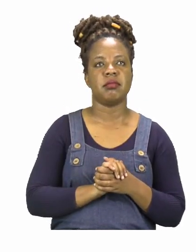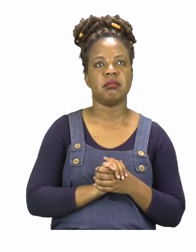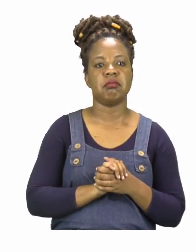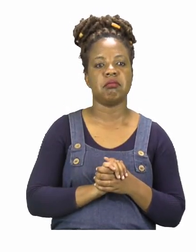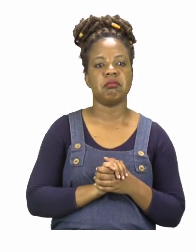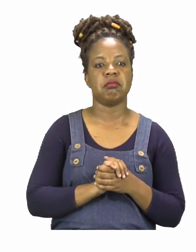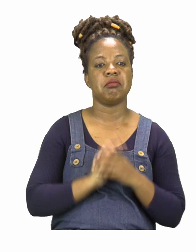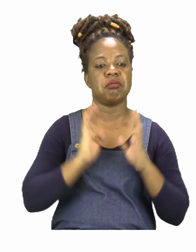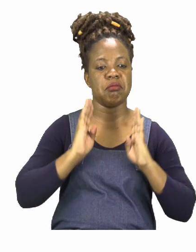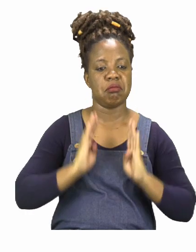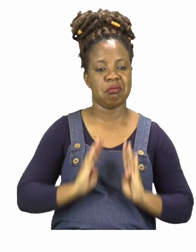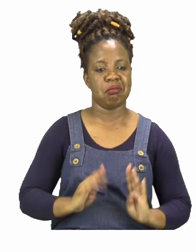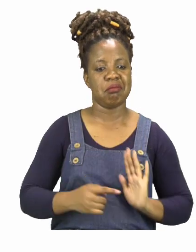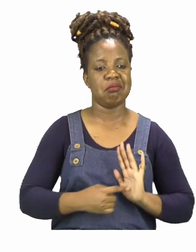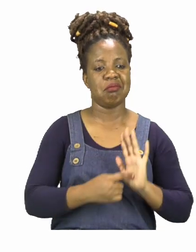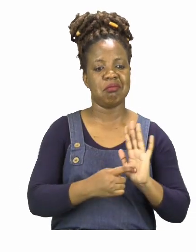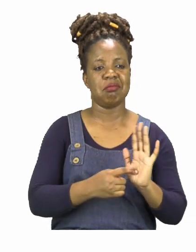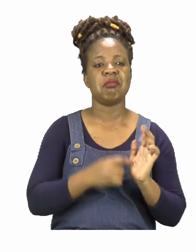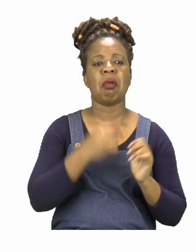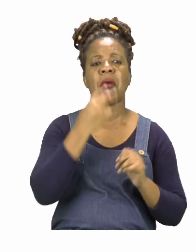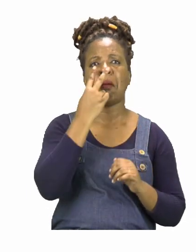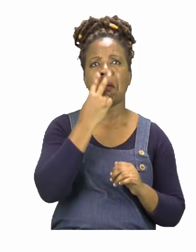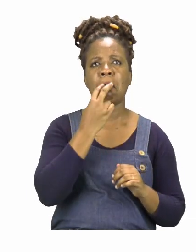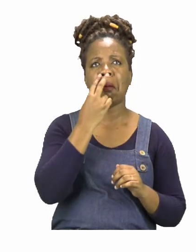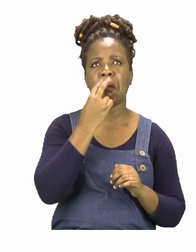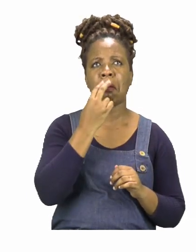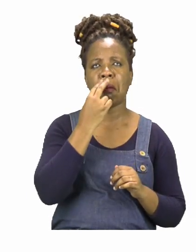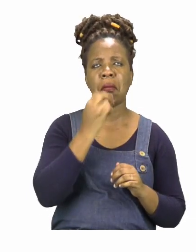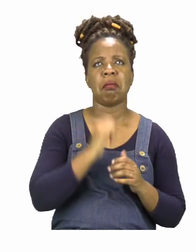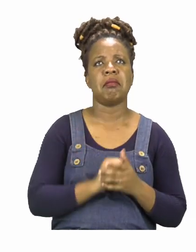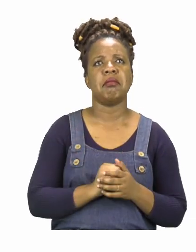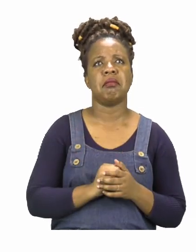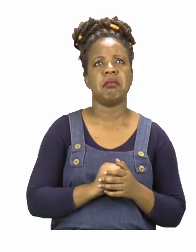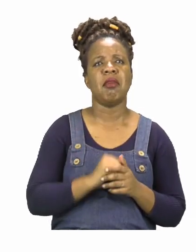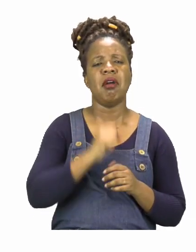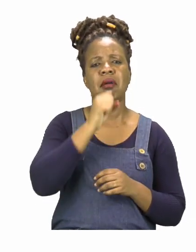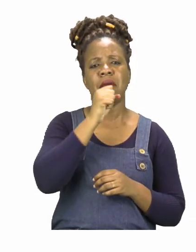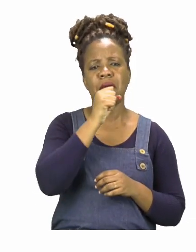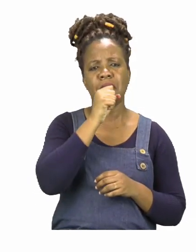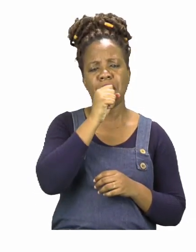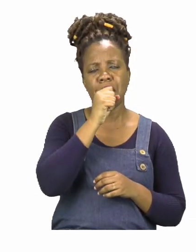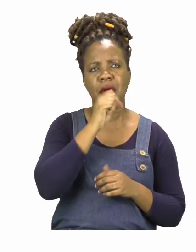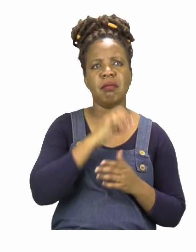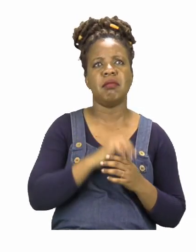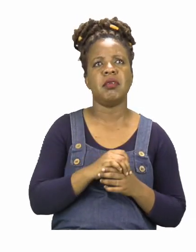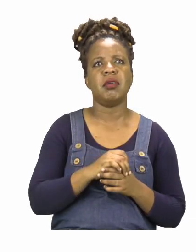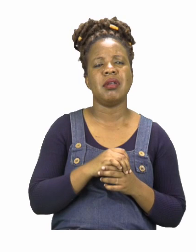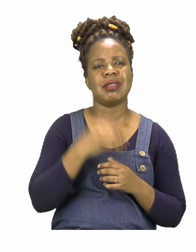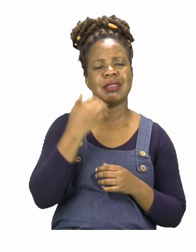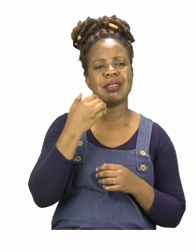symptoms of a flu is a runny nose, coughing, and sweating.